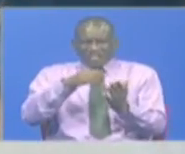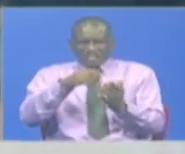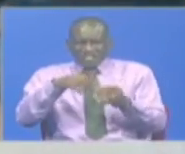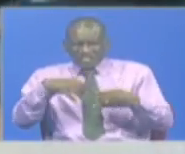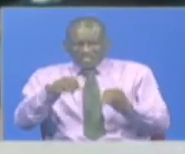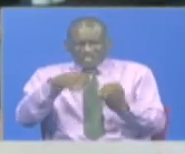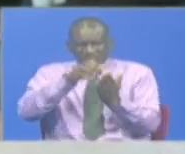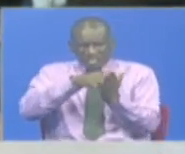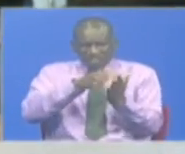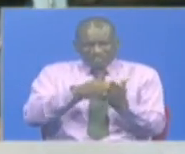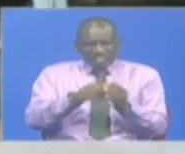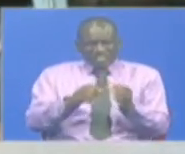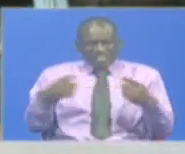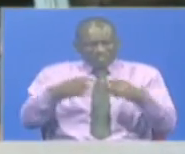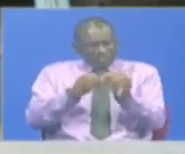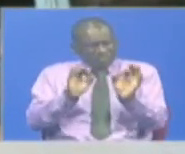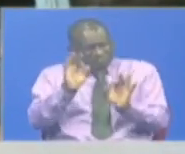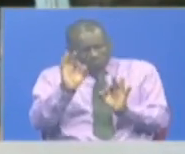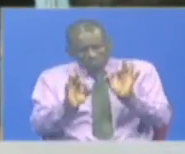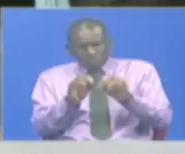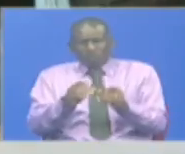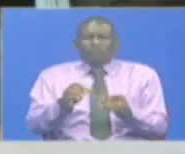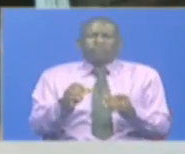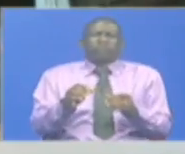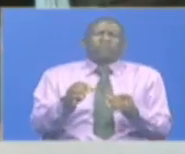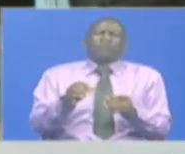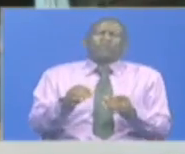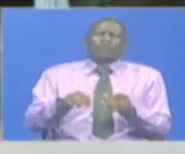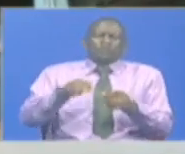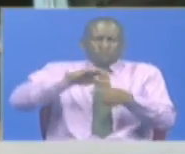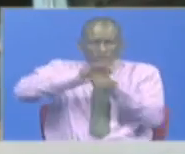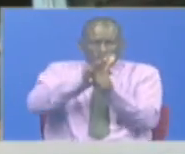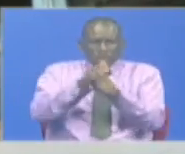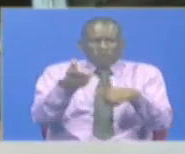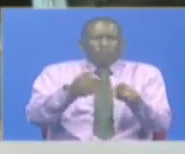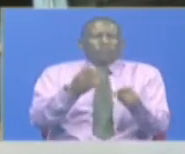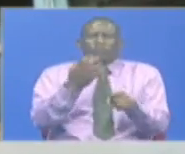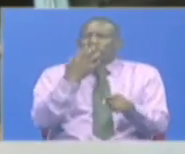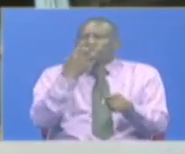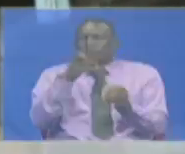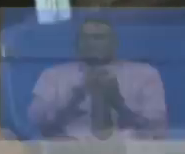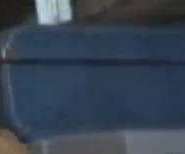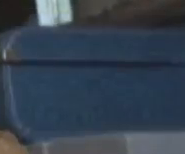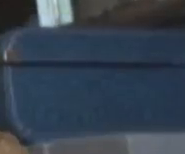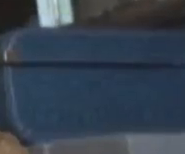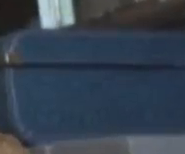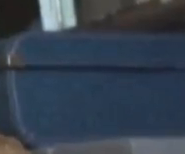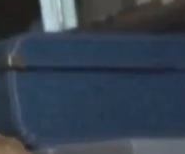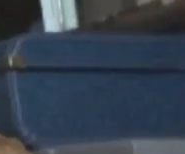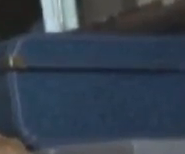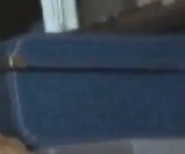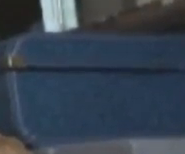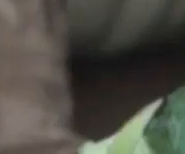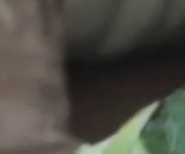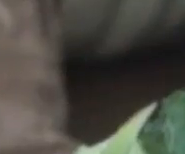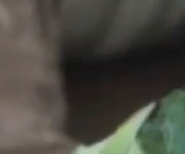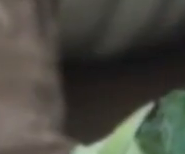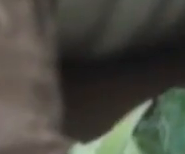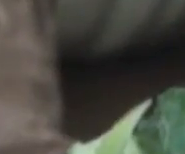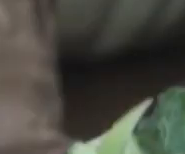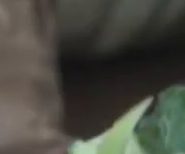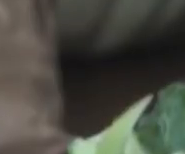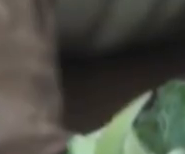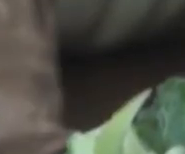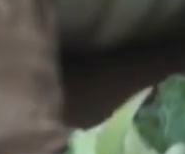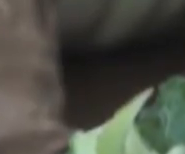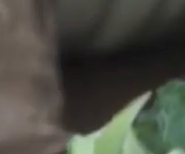COVID-19 each day from fruits, vegetables and household items. Well, he's kept up the challenge on Instagram for nearly 60